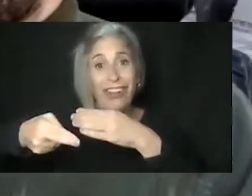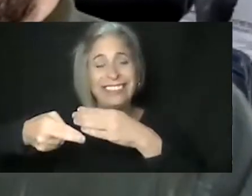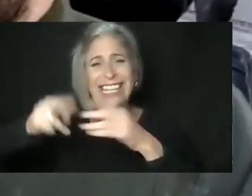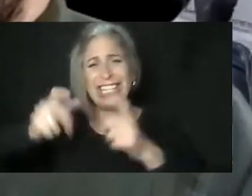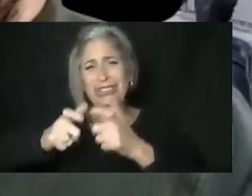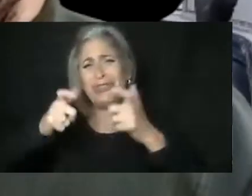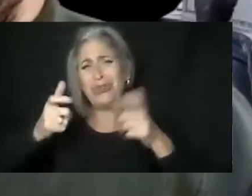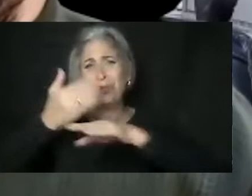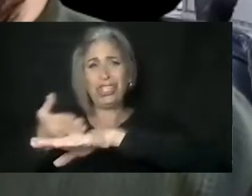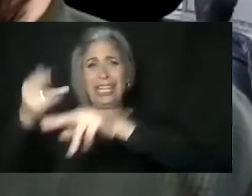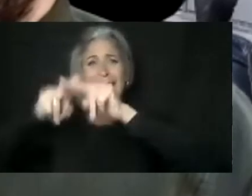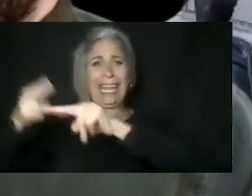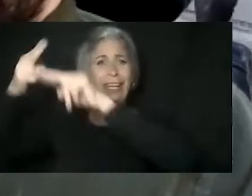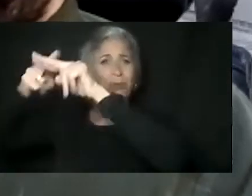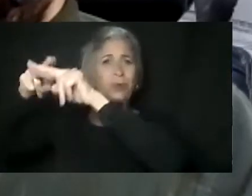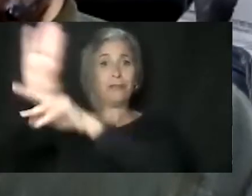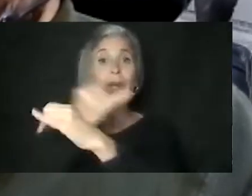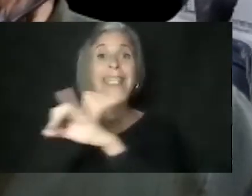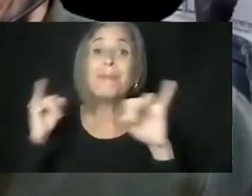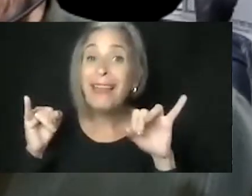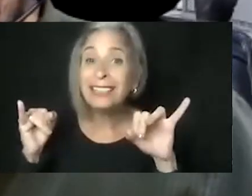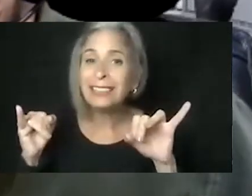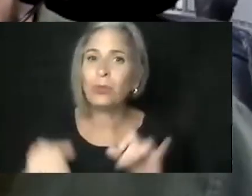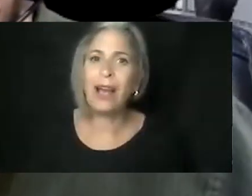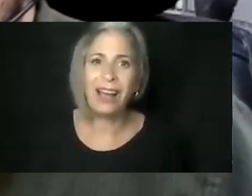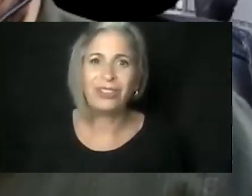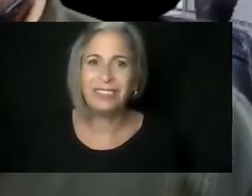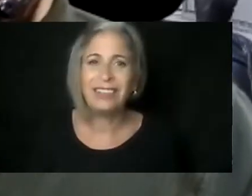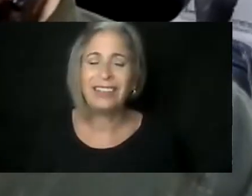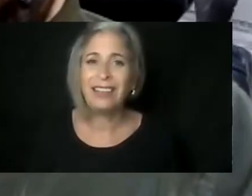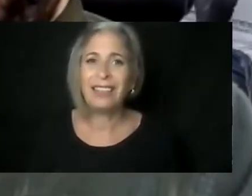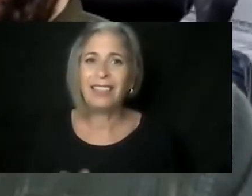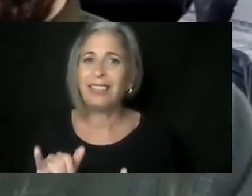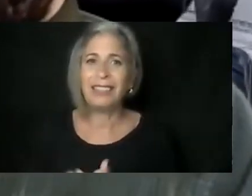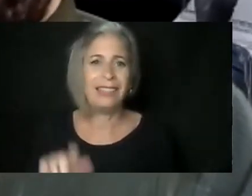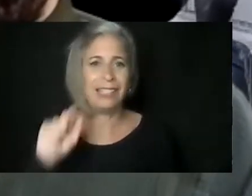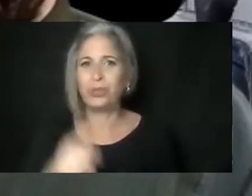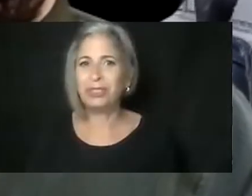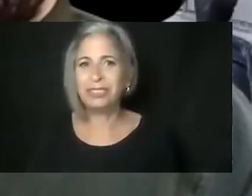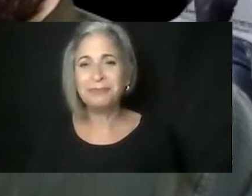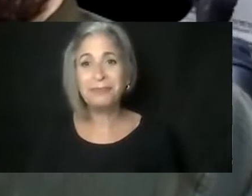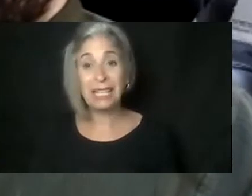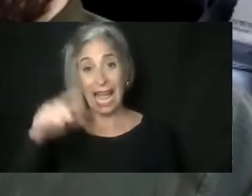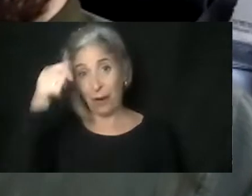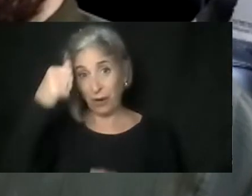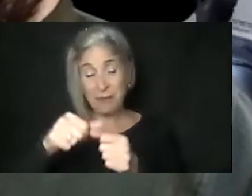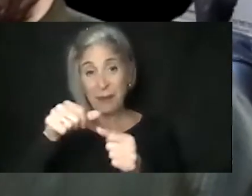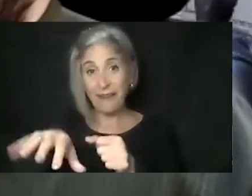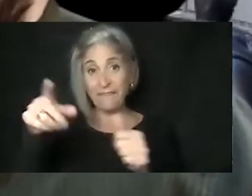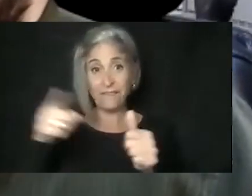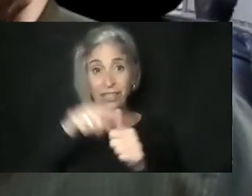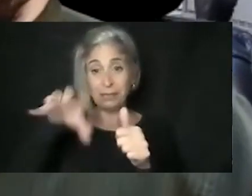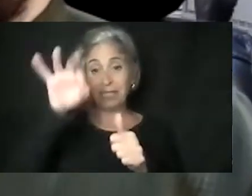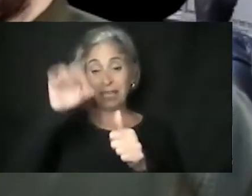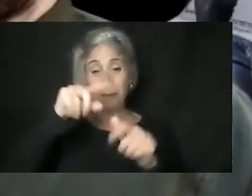enormous increase in your independence. And that's what matters so much. I remember when I first picked up a screen reader, this was back